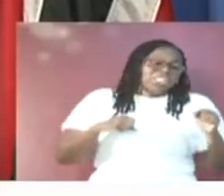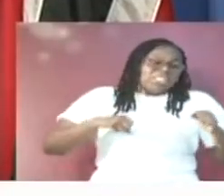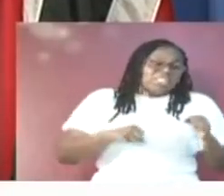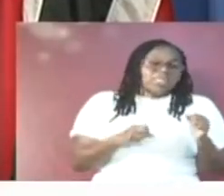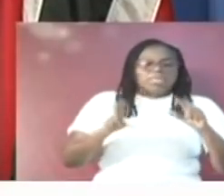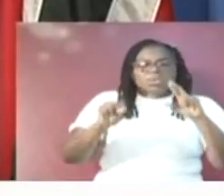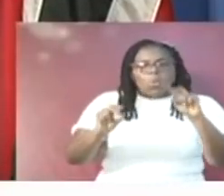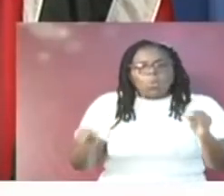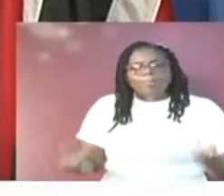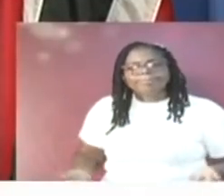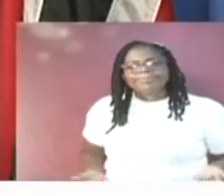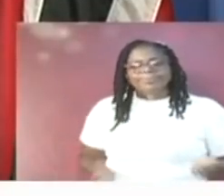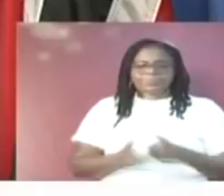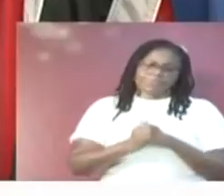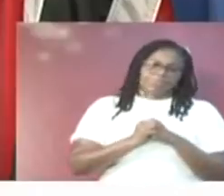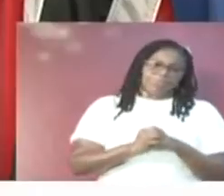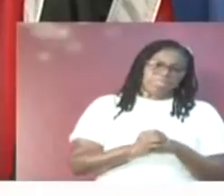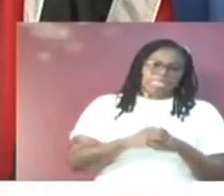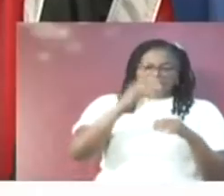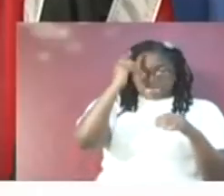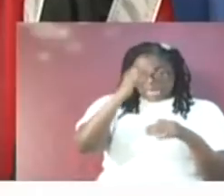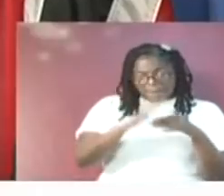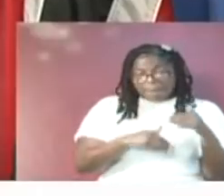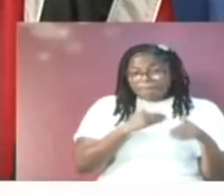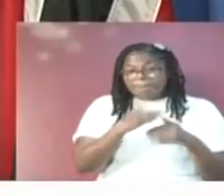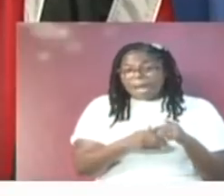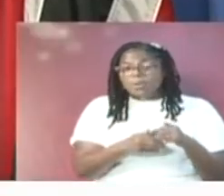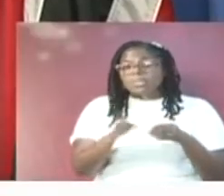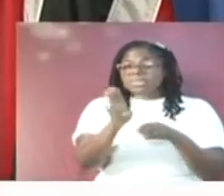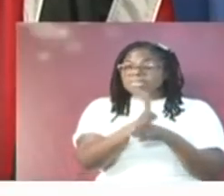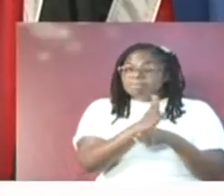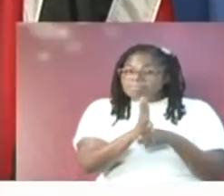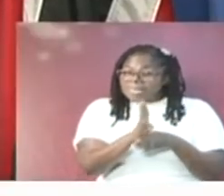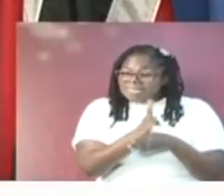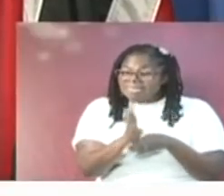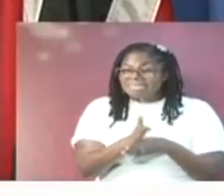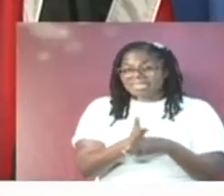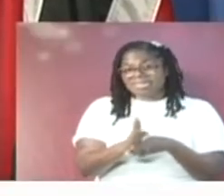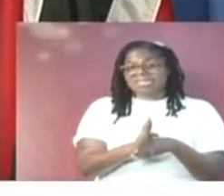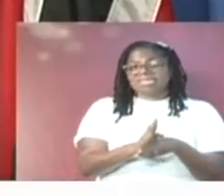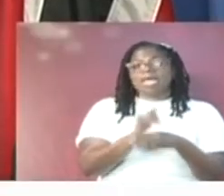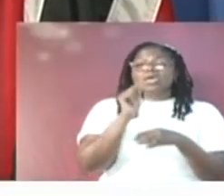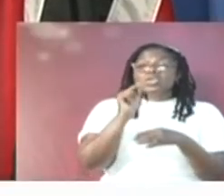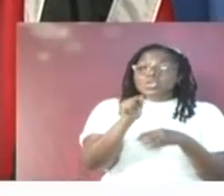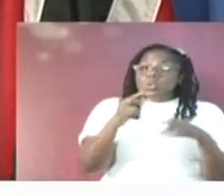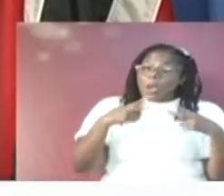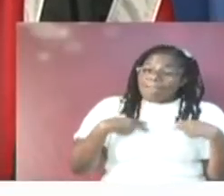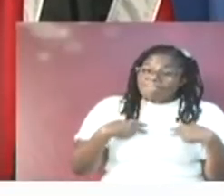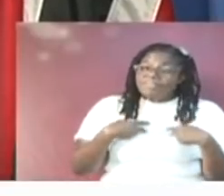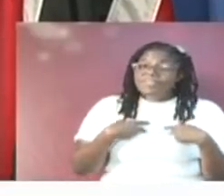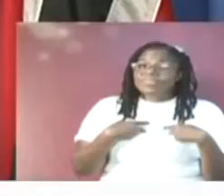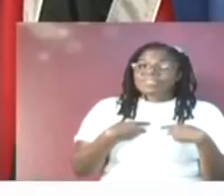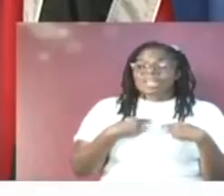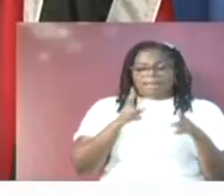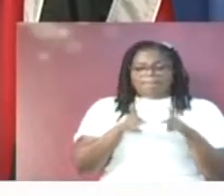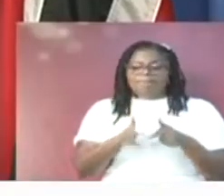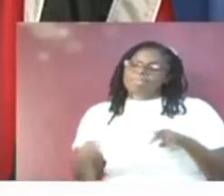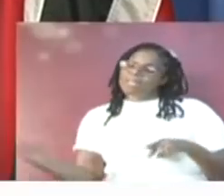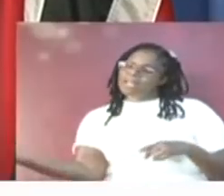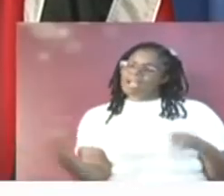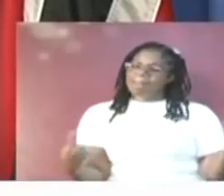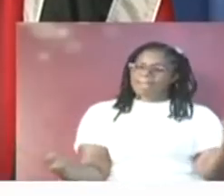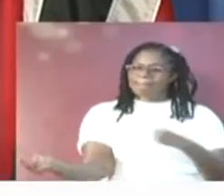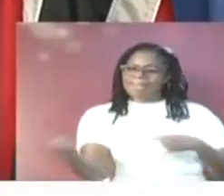engaged in is one that calls people out to you. And the government's exhortation